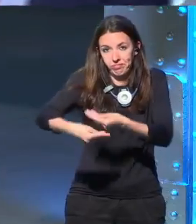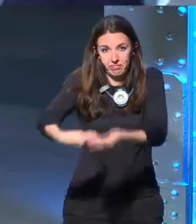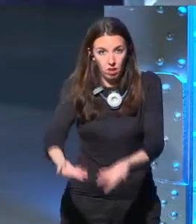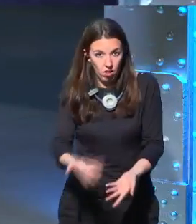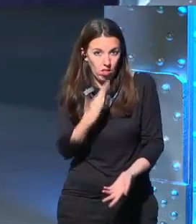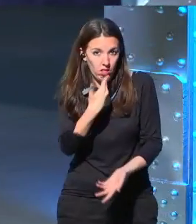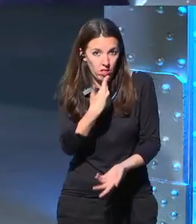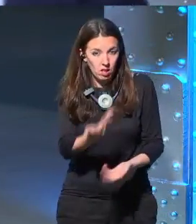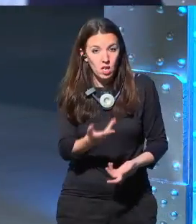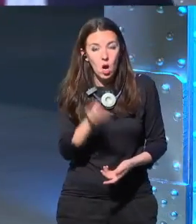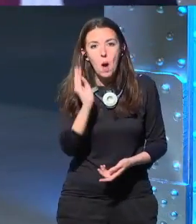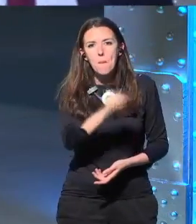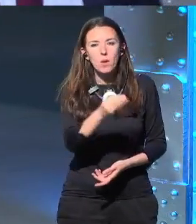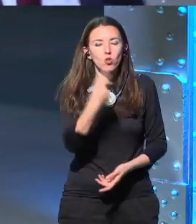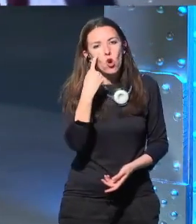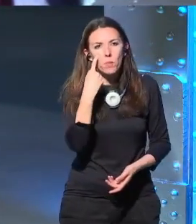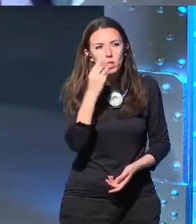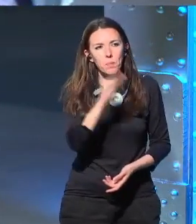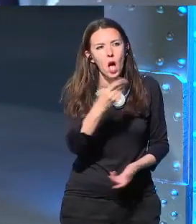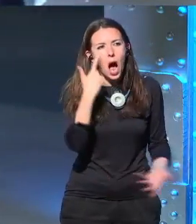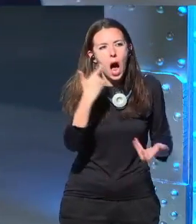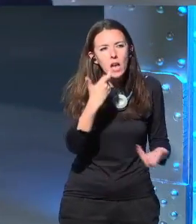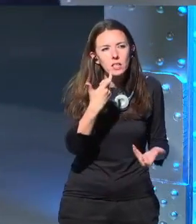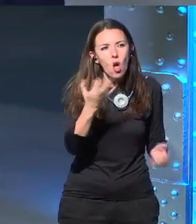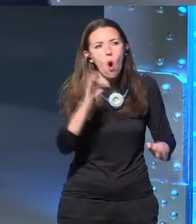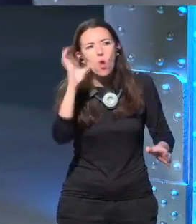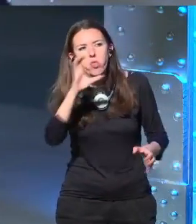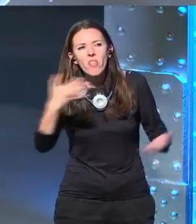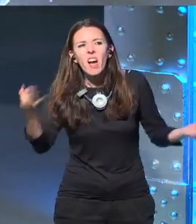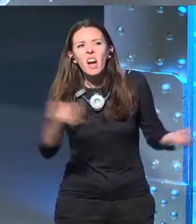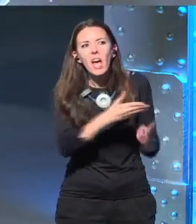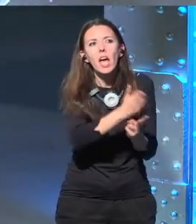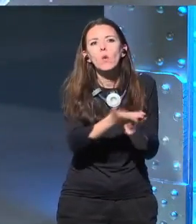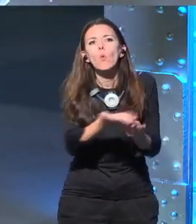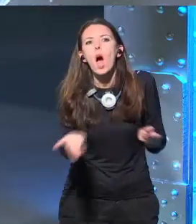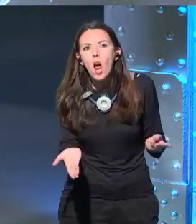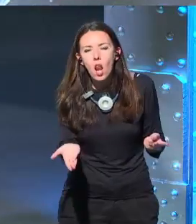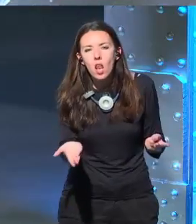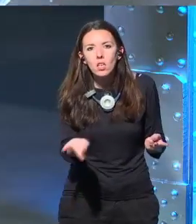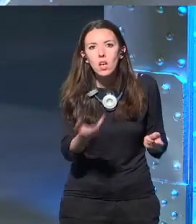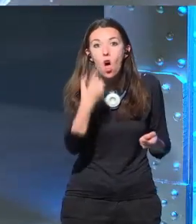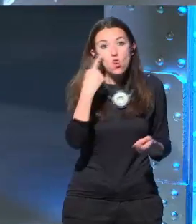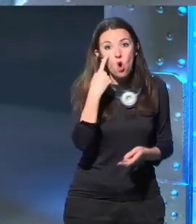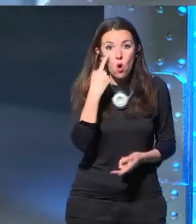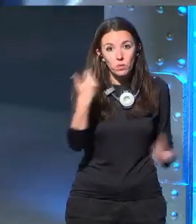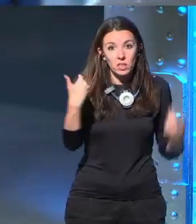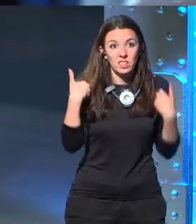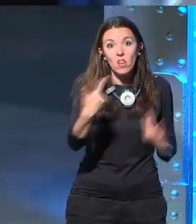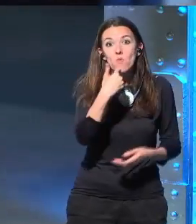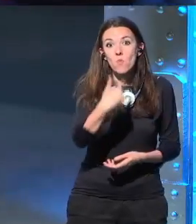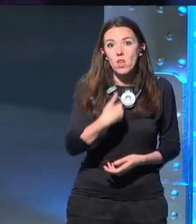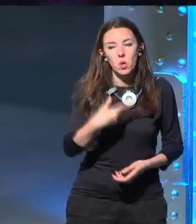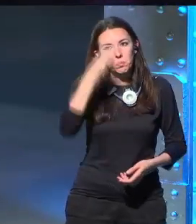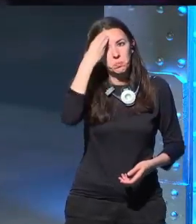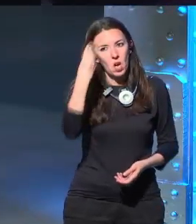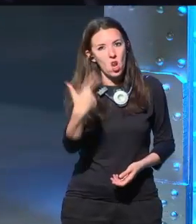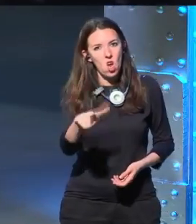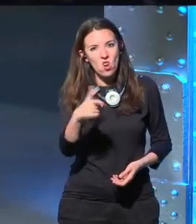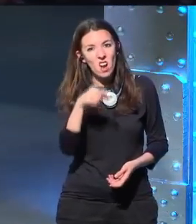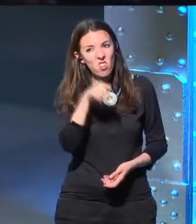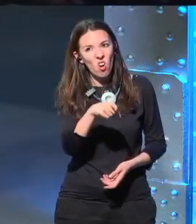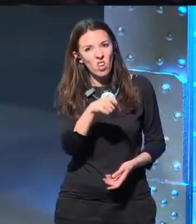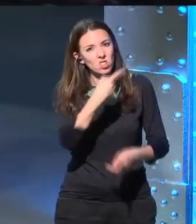was that a piece of science he was doing? And the curator said to me, I don't think Leonardo would have made that distinction. And indeed,